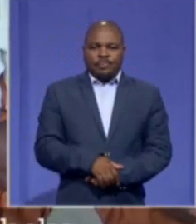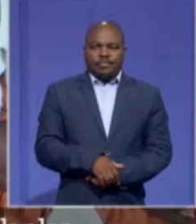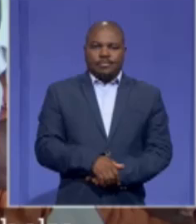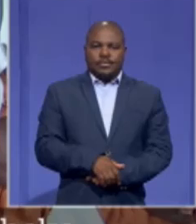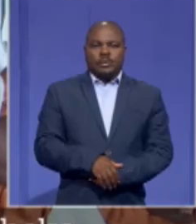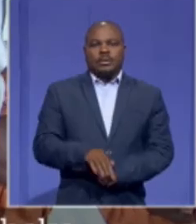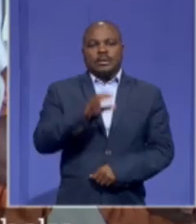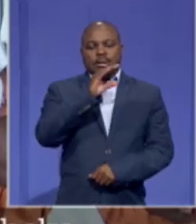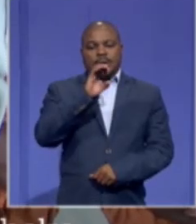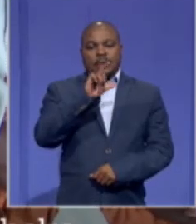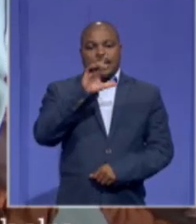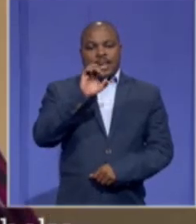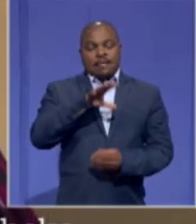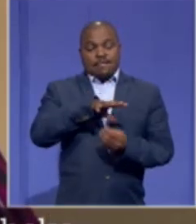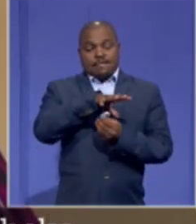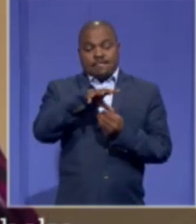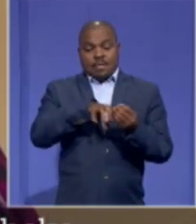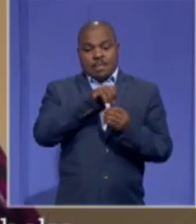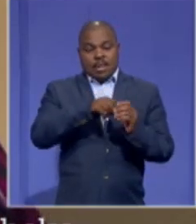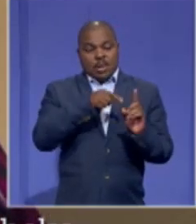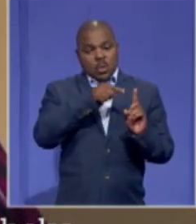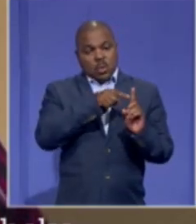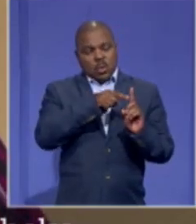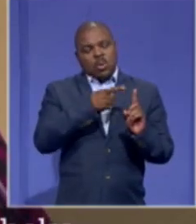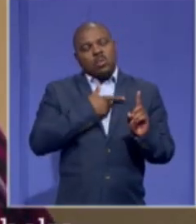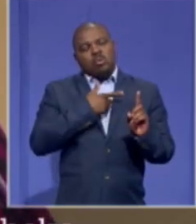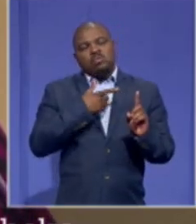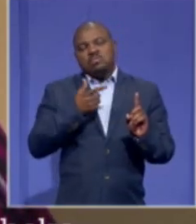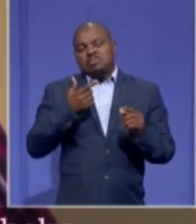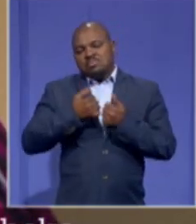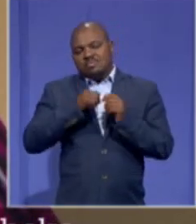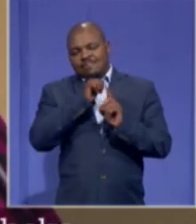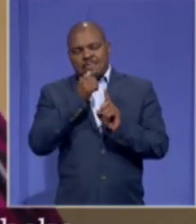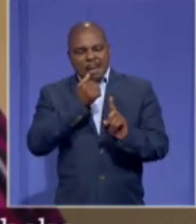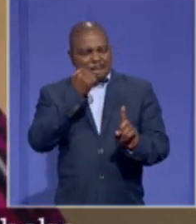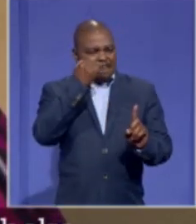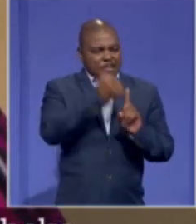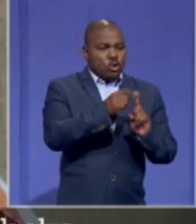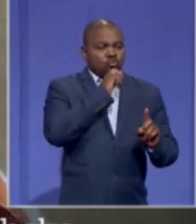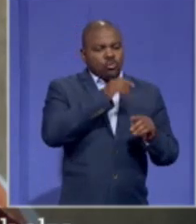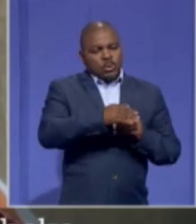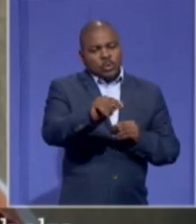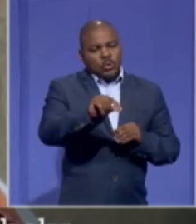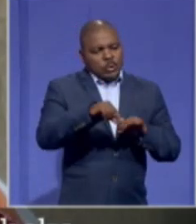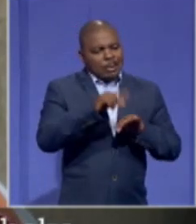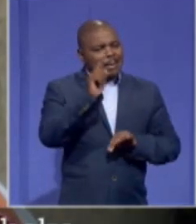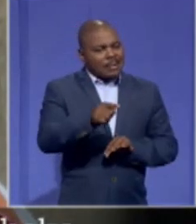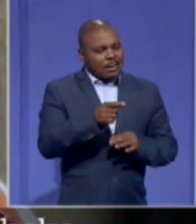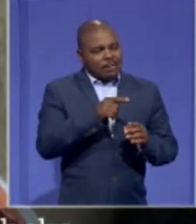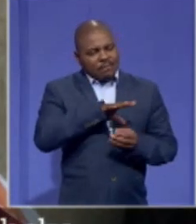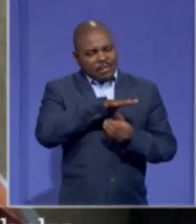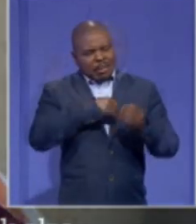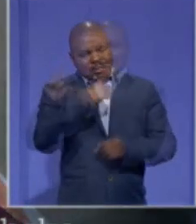Lelapa la Nontobeko Cele ya bolailweng ka sehloho ke motho ya neng a tlilo monyala le ntse le ipotsa